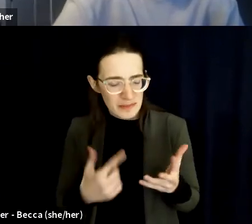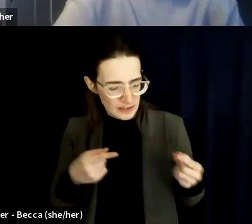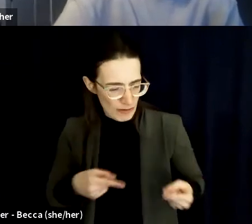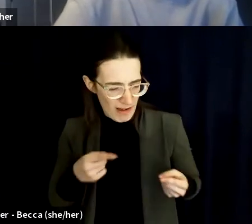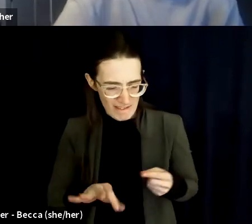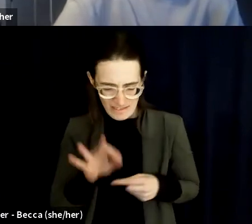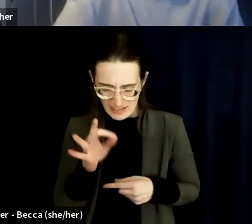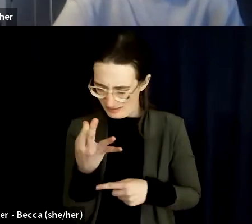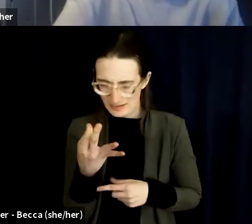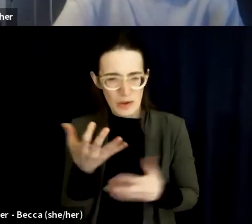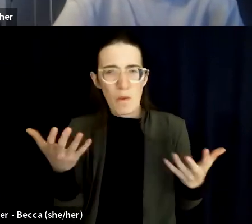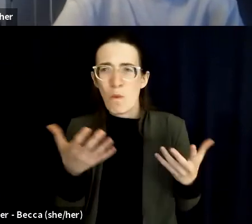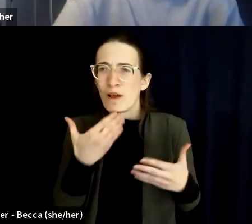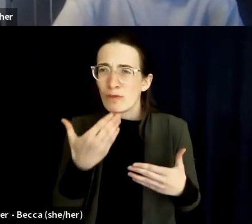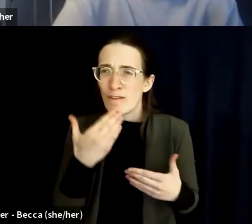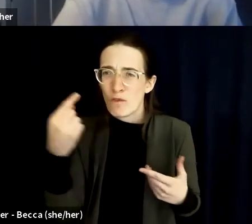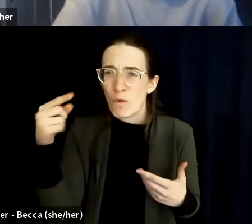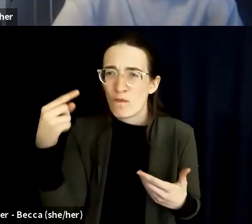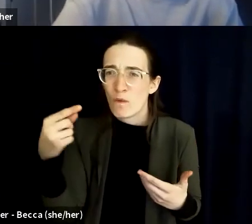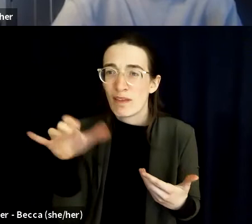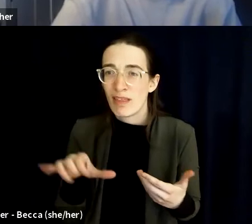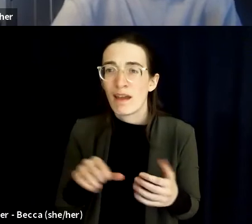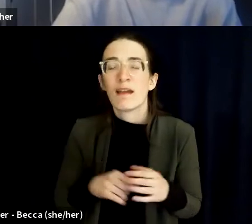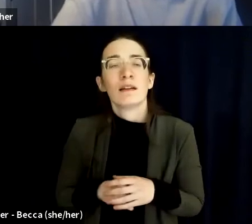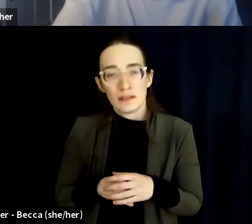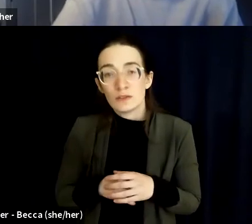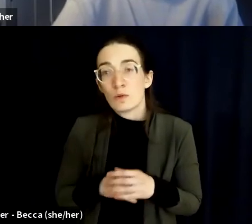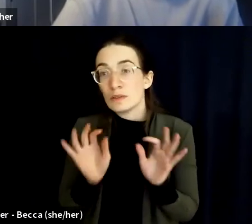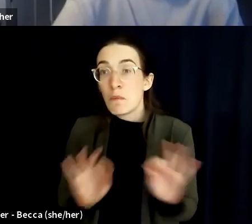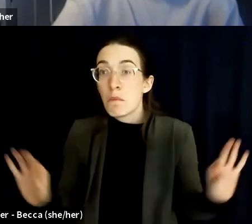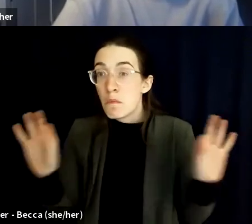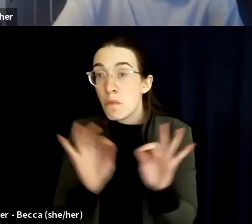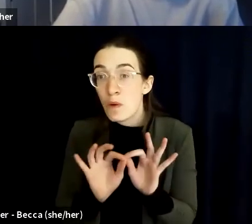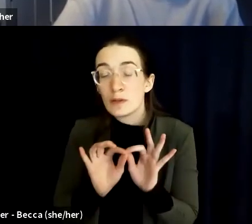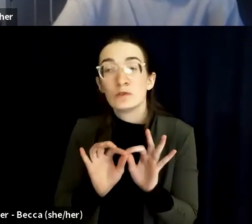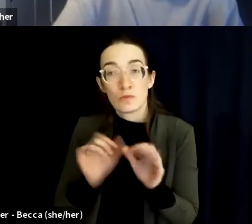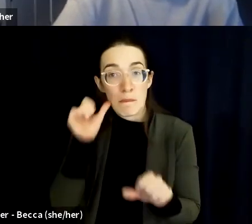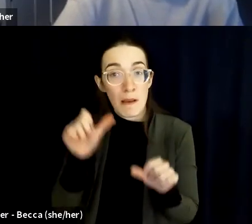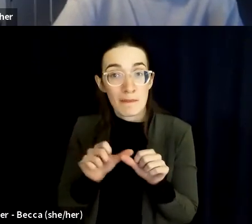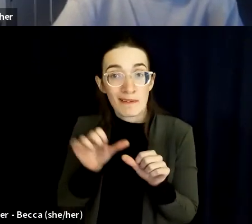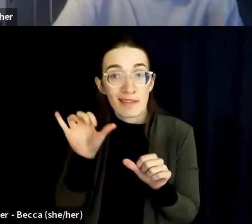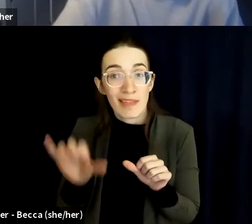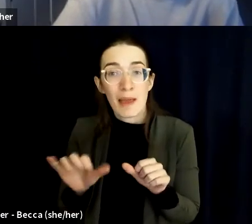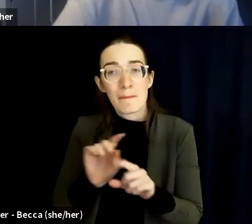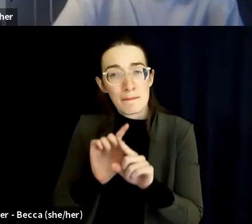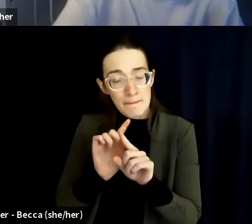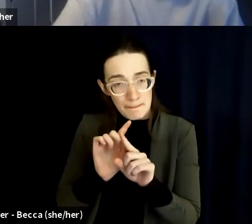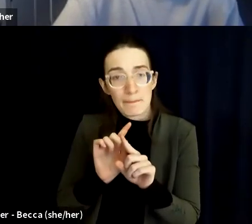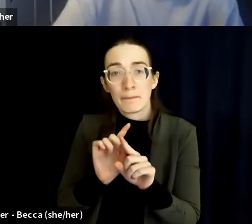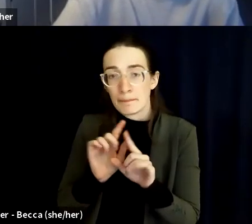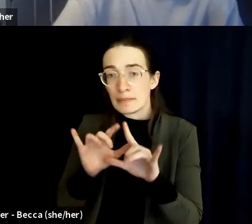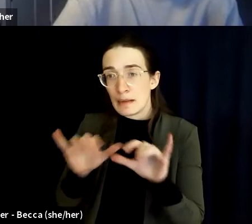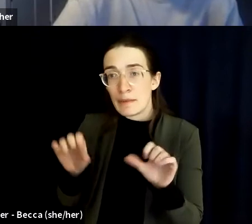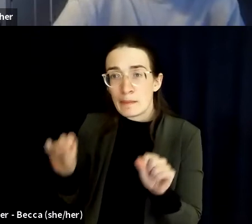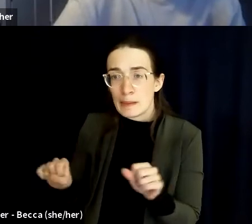So I think that keeping that in our perspective is really important, but can be a value of